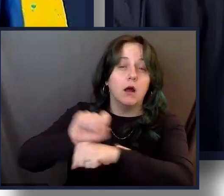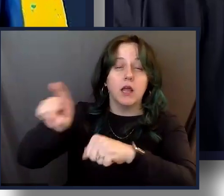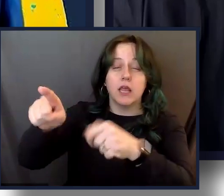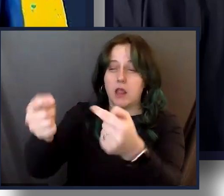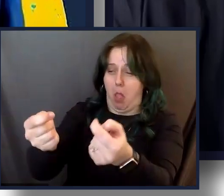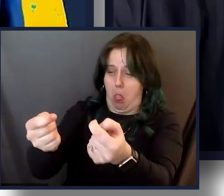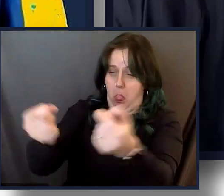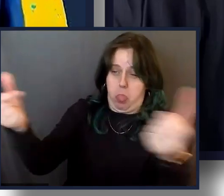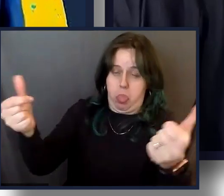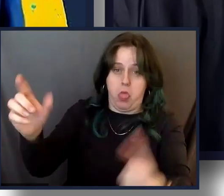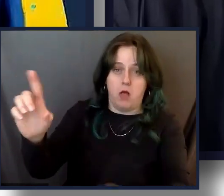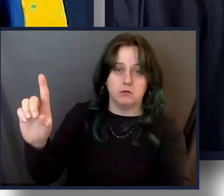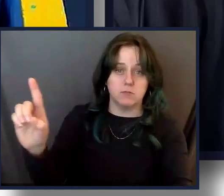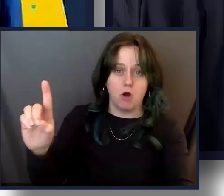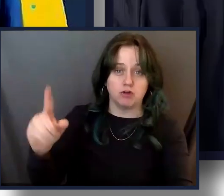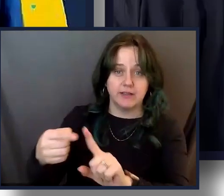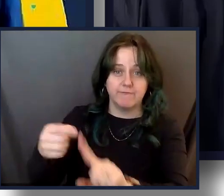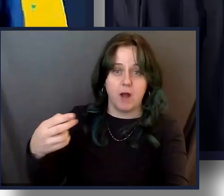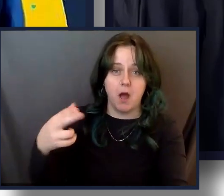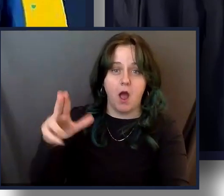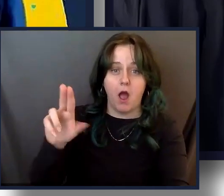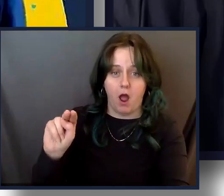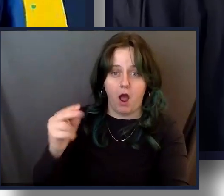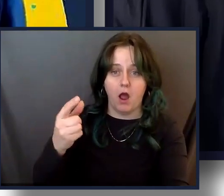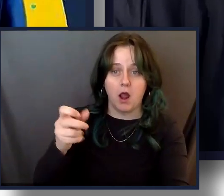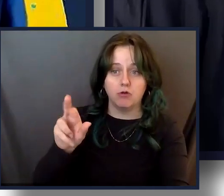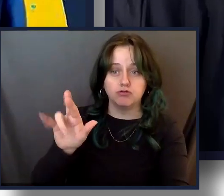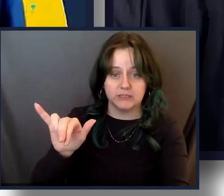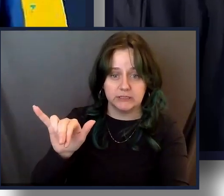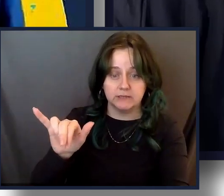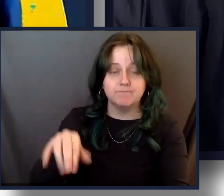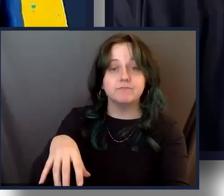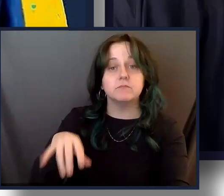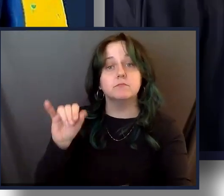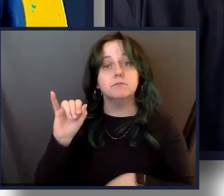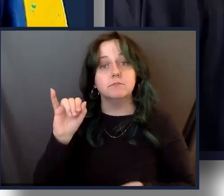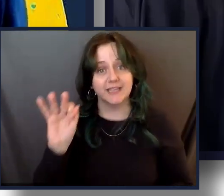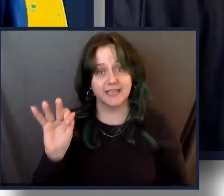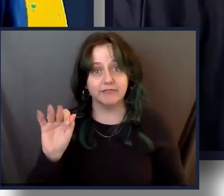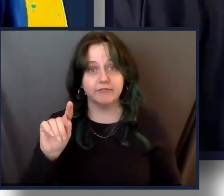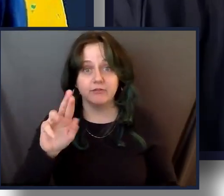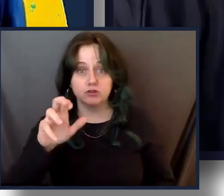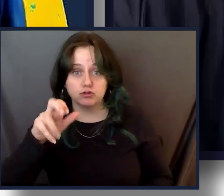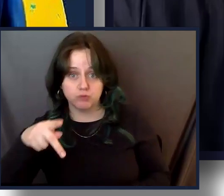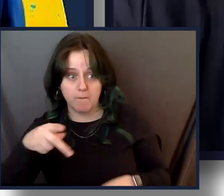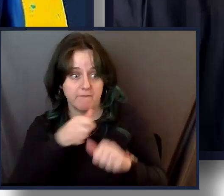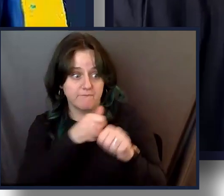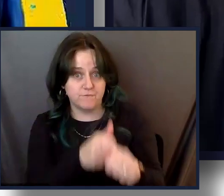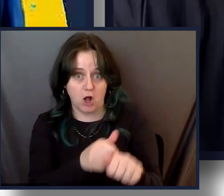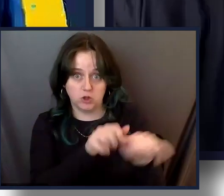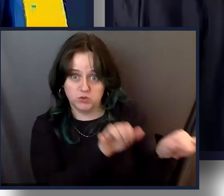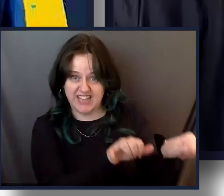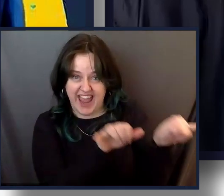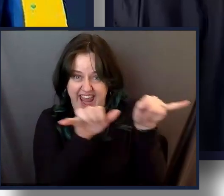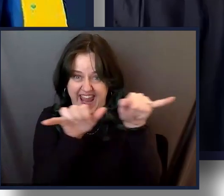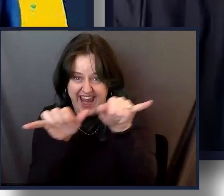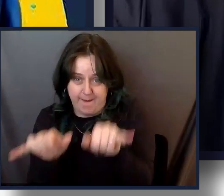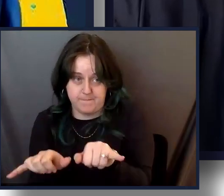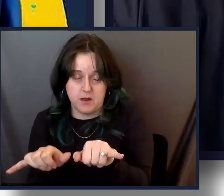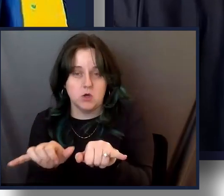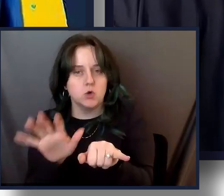Hungary, because Trump is going, if he's successful, will use that playbook. And then pay attention and